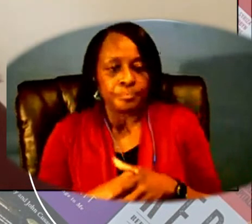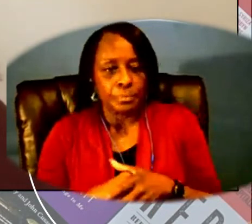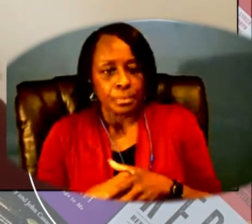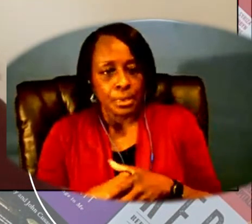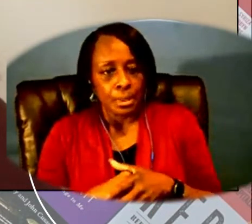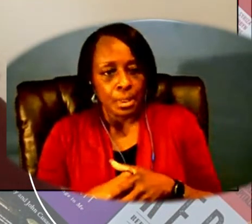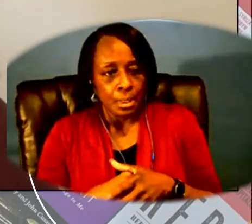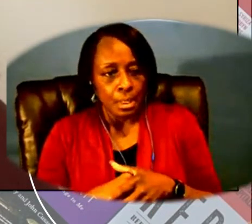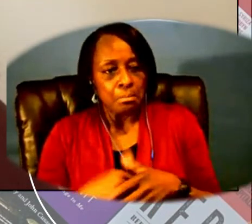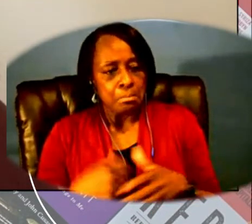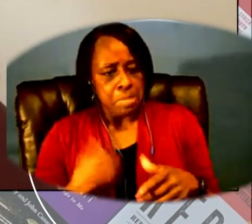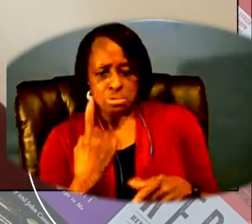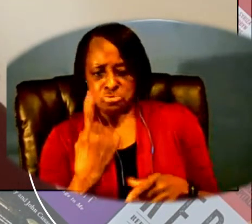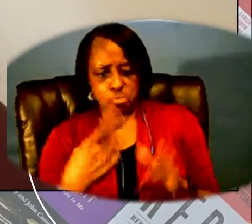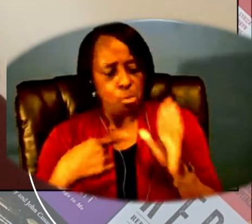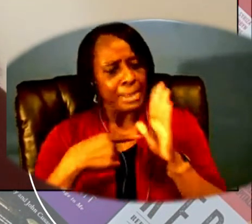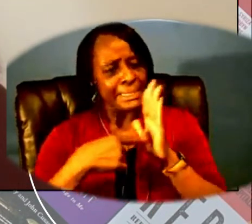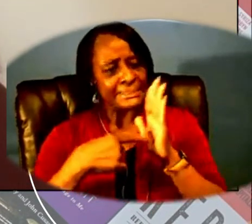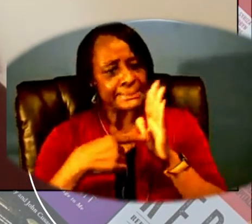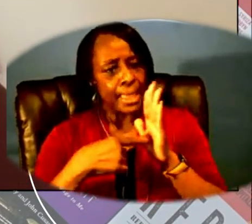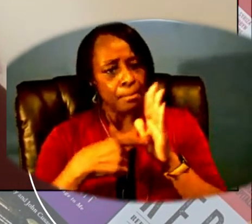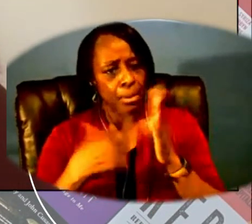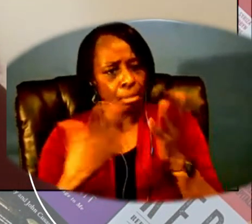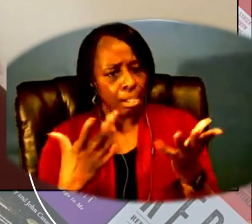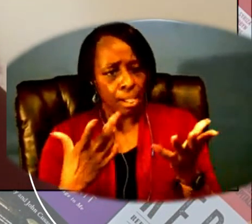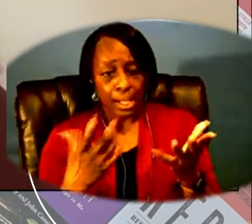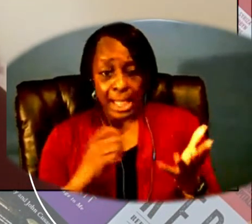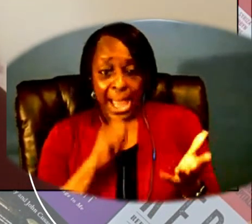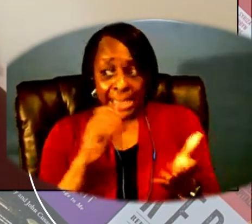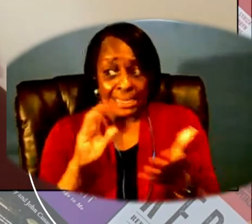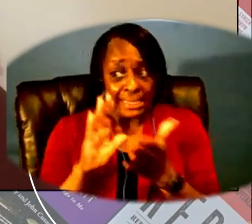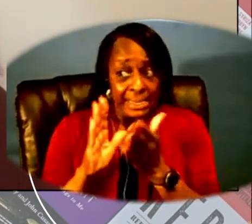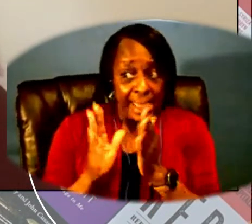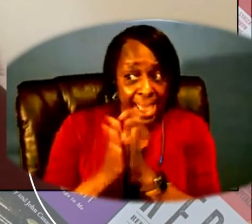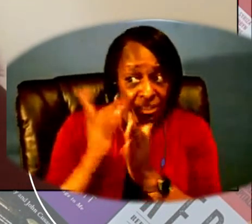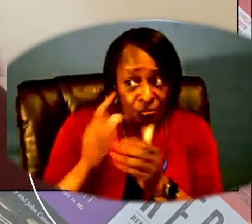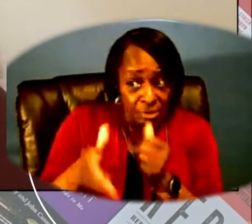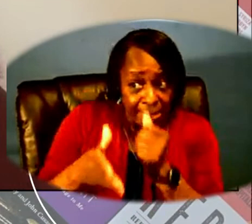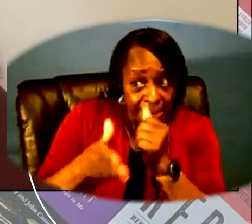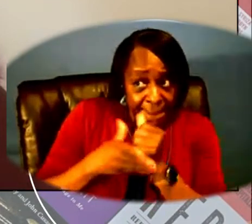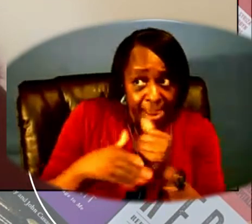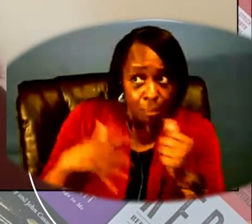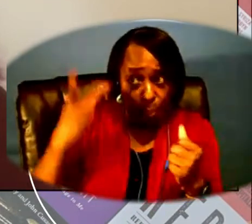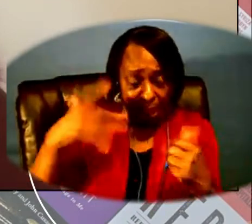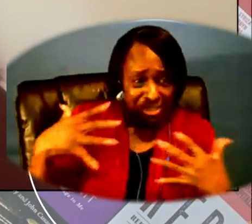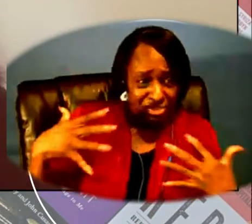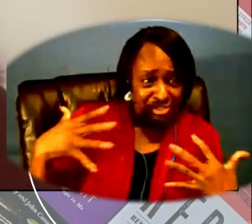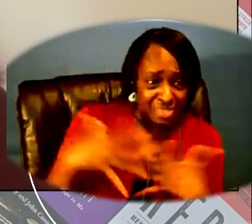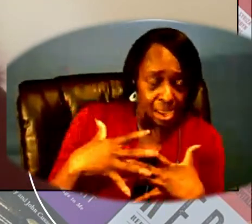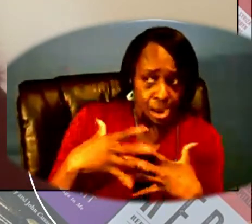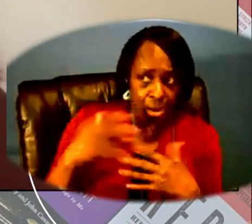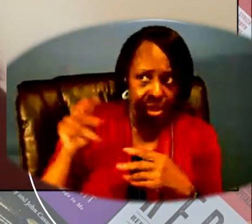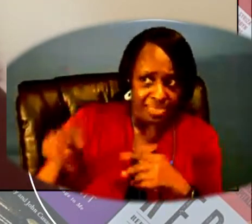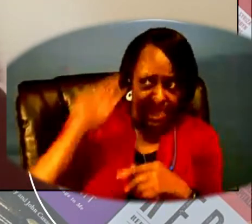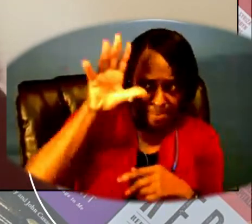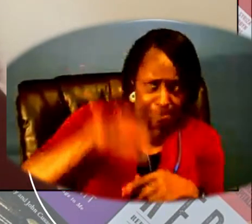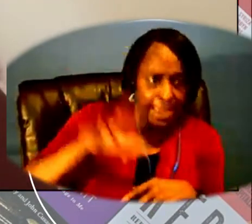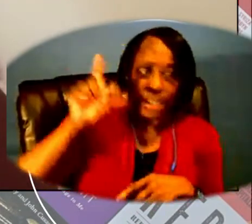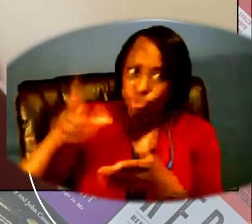people who just didn't seek assistance because we were so scared we were going to have to deal with this man that should have been